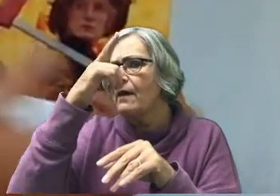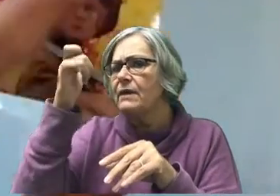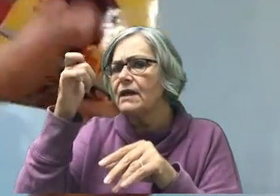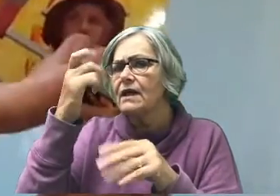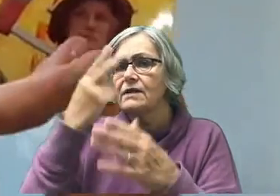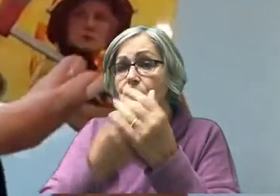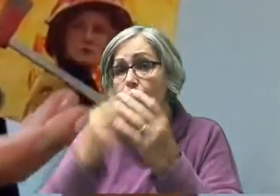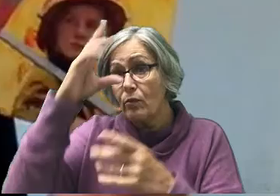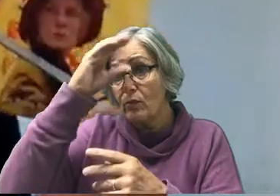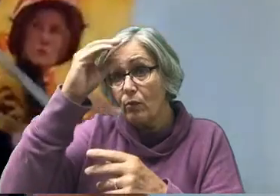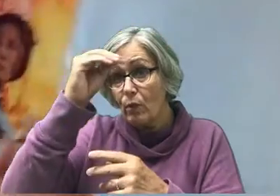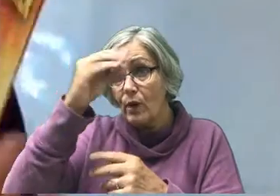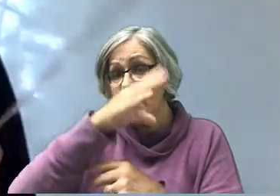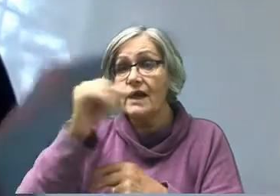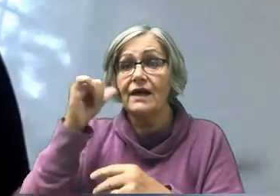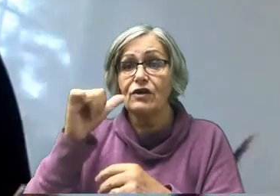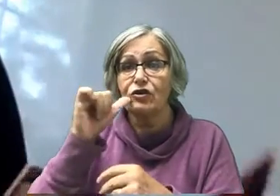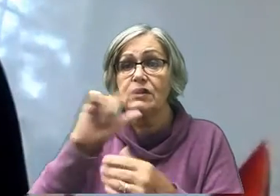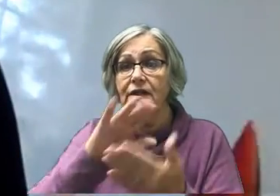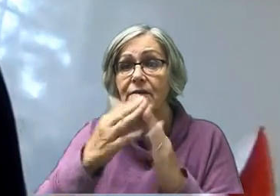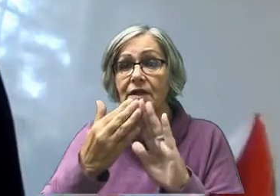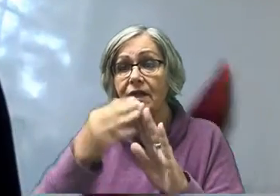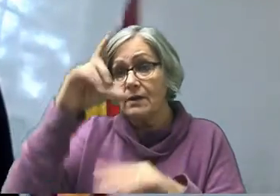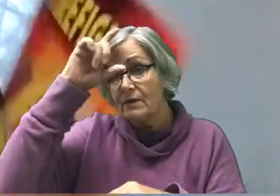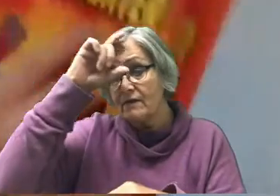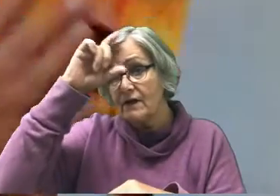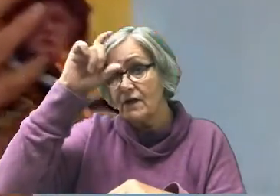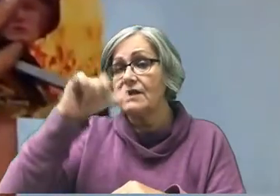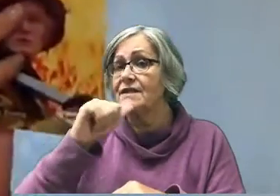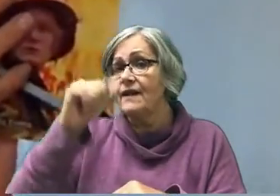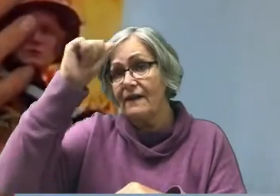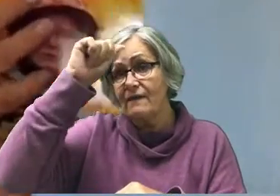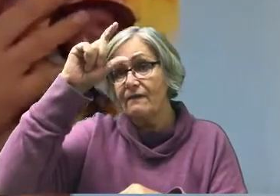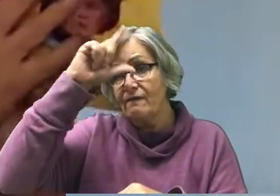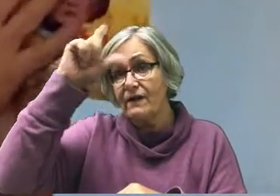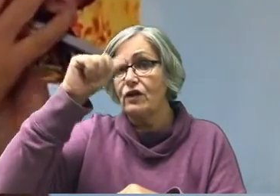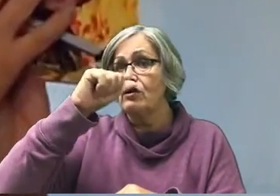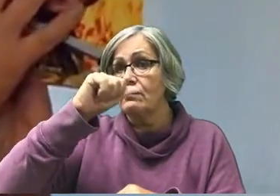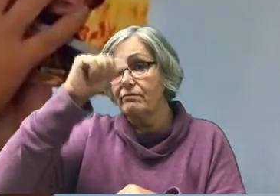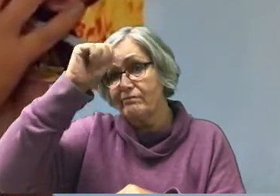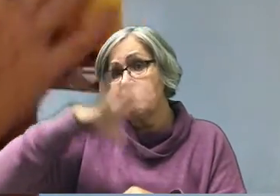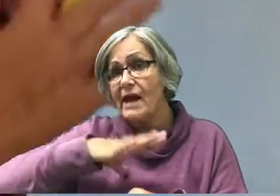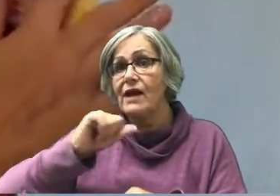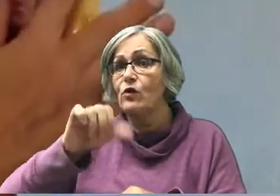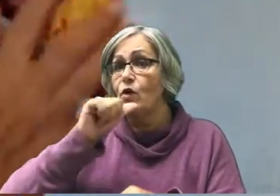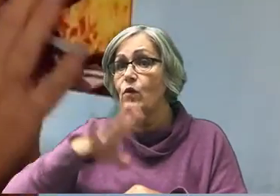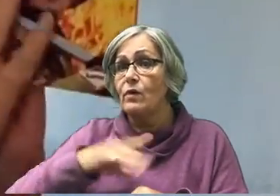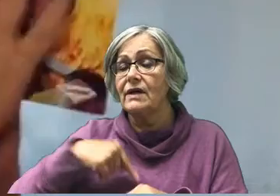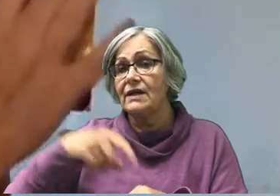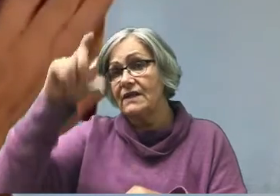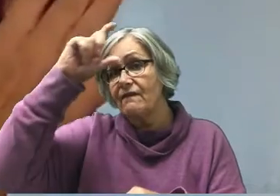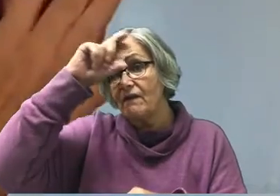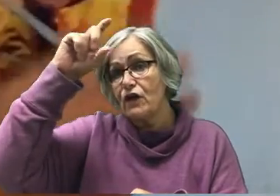that because both boys and girls can be firefighters. So it's not called fireman or firewoman, it's